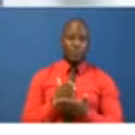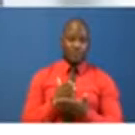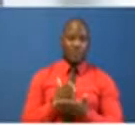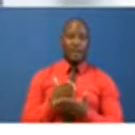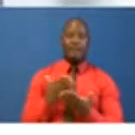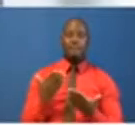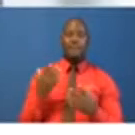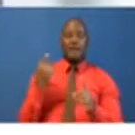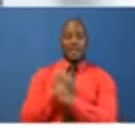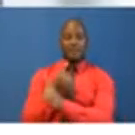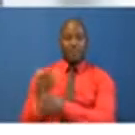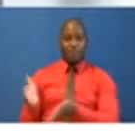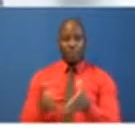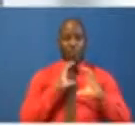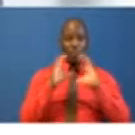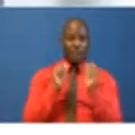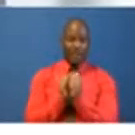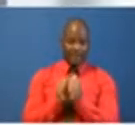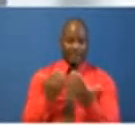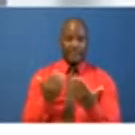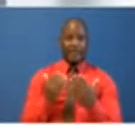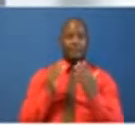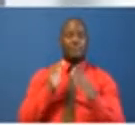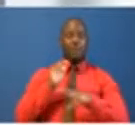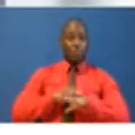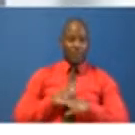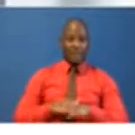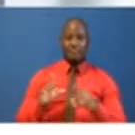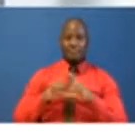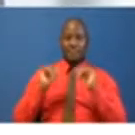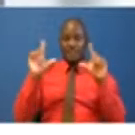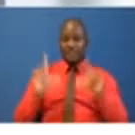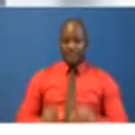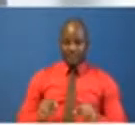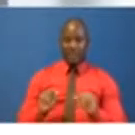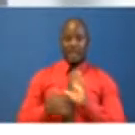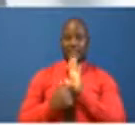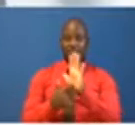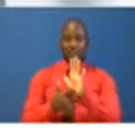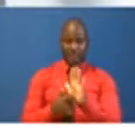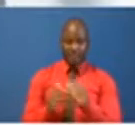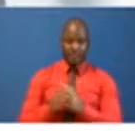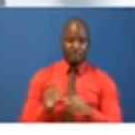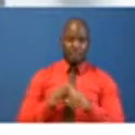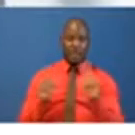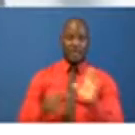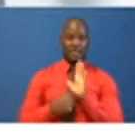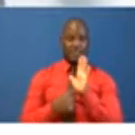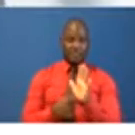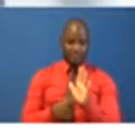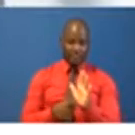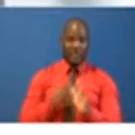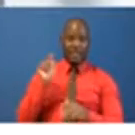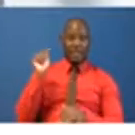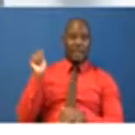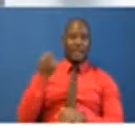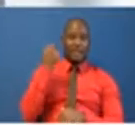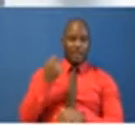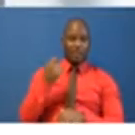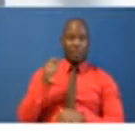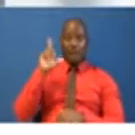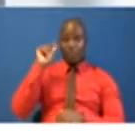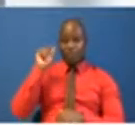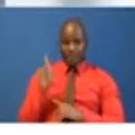has ways of communicating that are very very interesting sorry to bring use this example but for example kenyans on